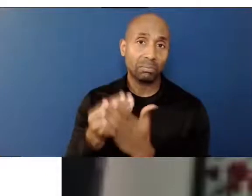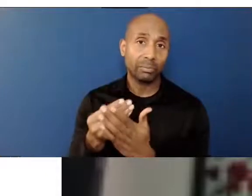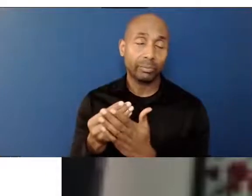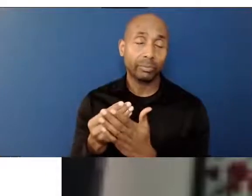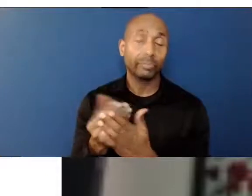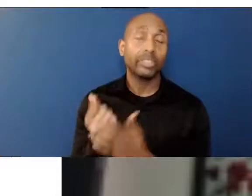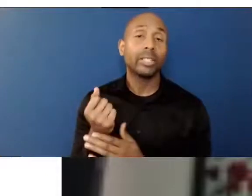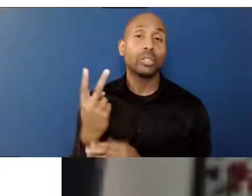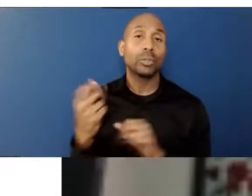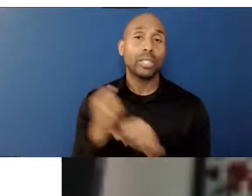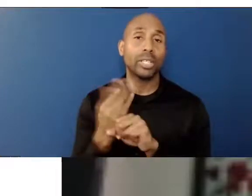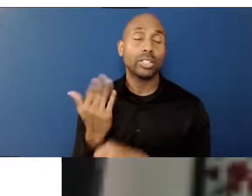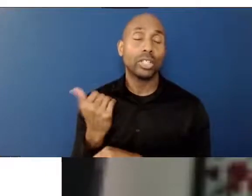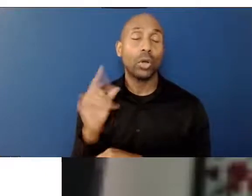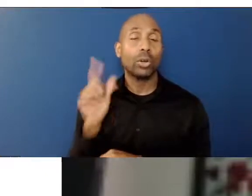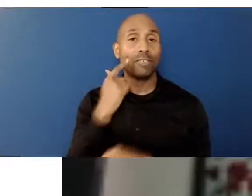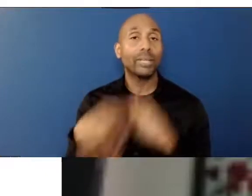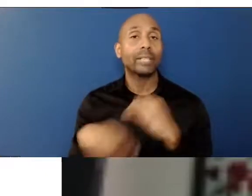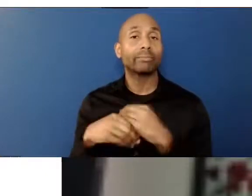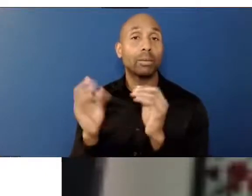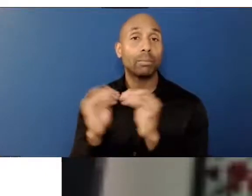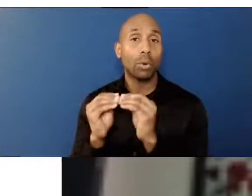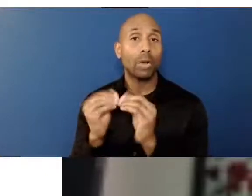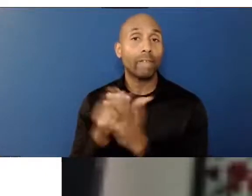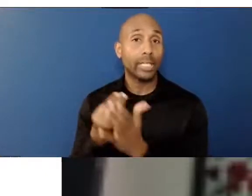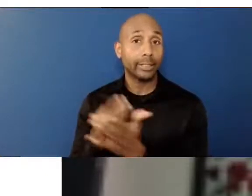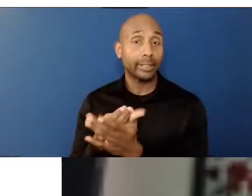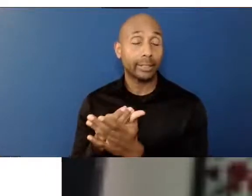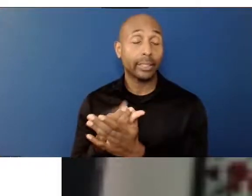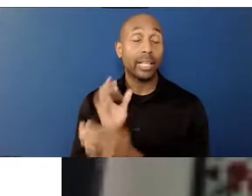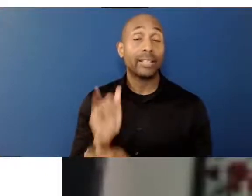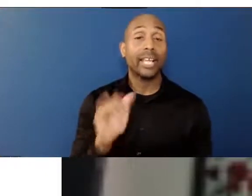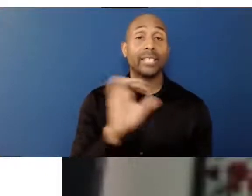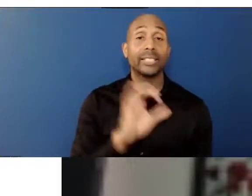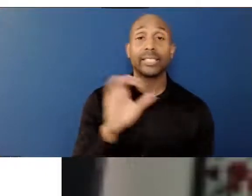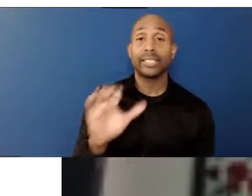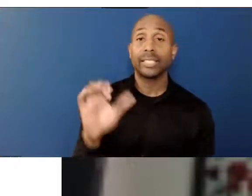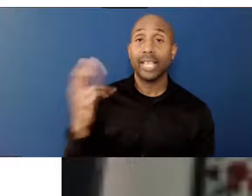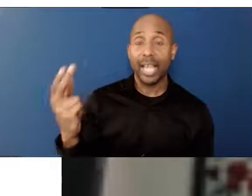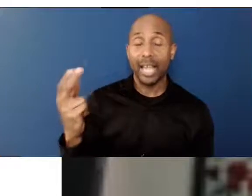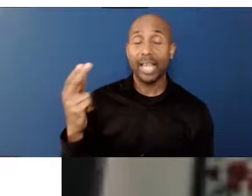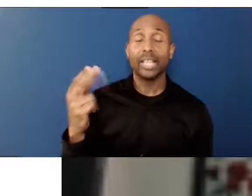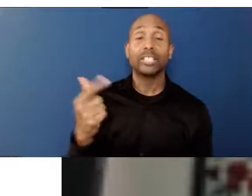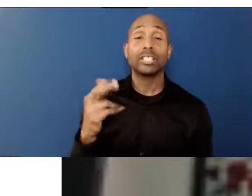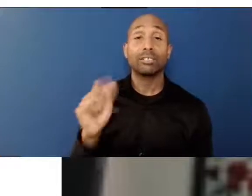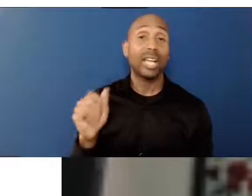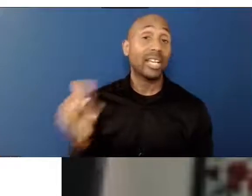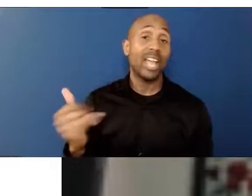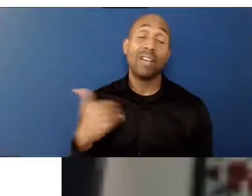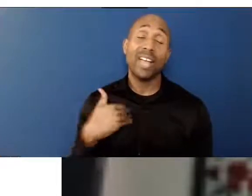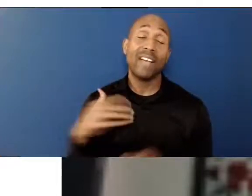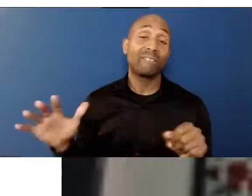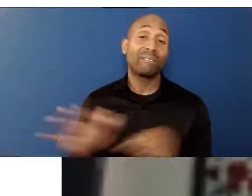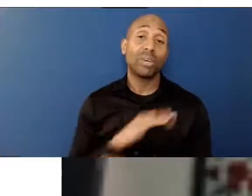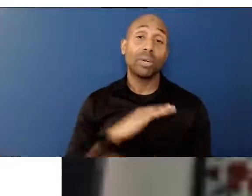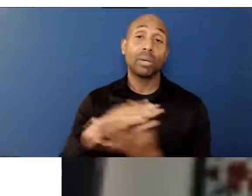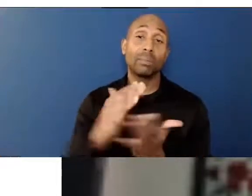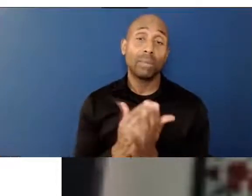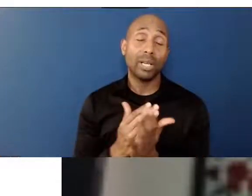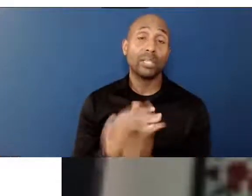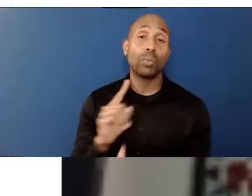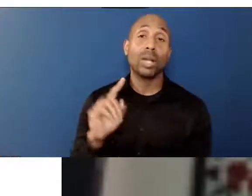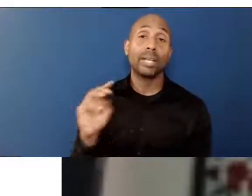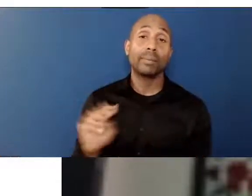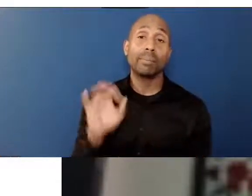funds, and so now the Community Accessibility Grant Program has a full budget of $1 million, and the Business Accessibility Grant Program is the